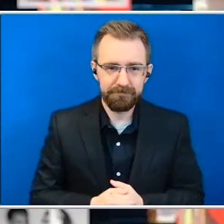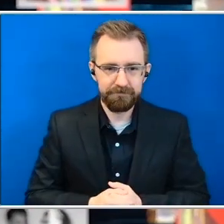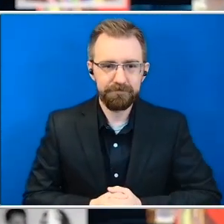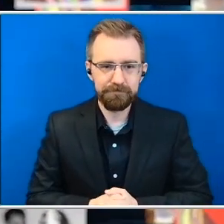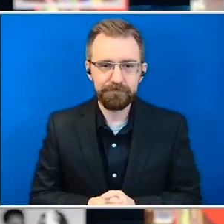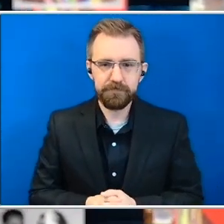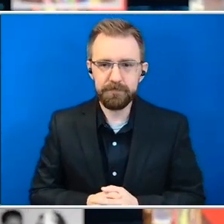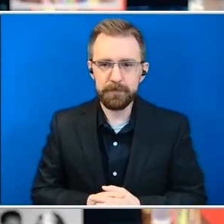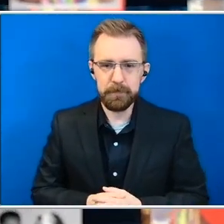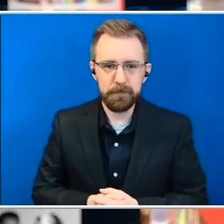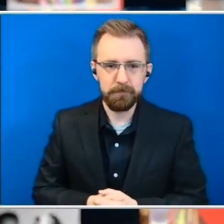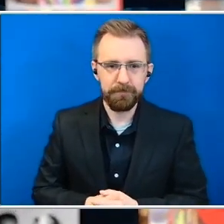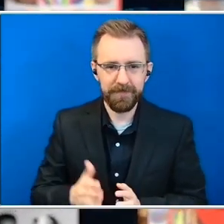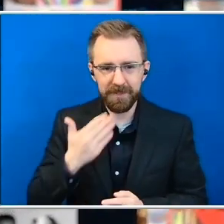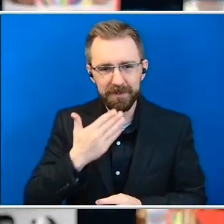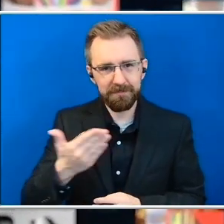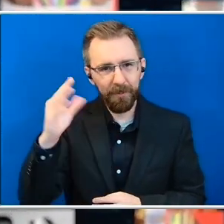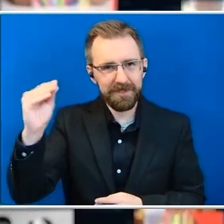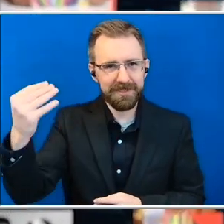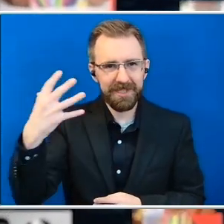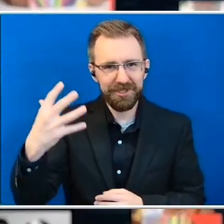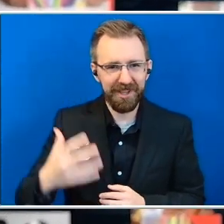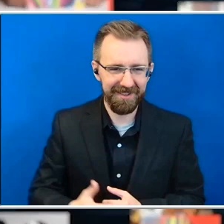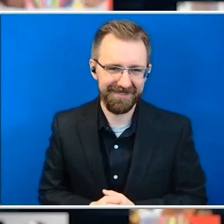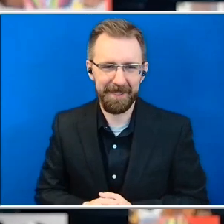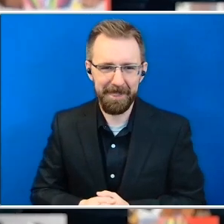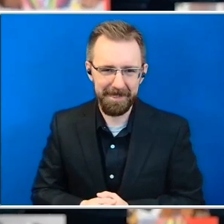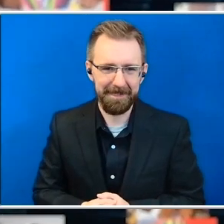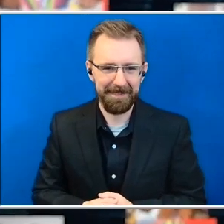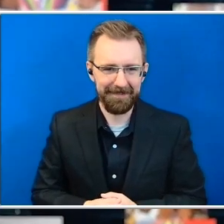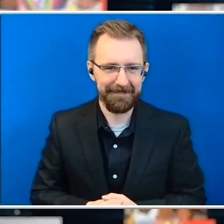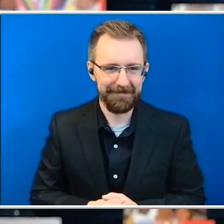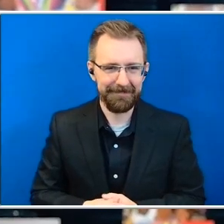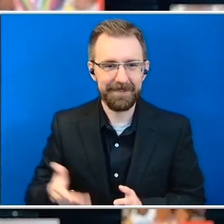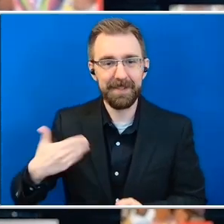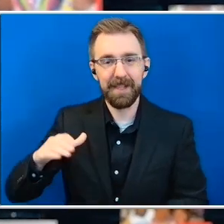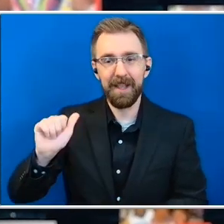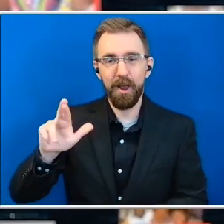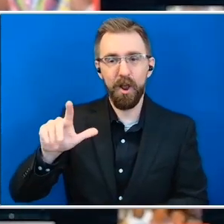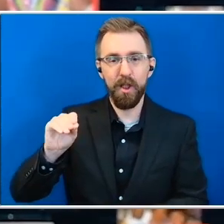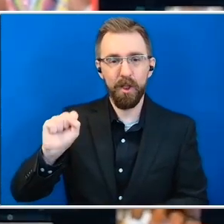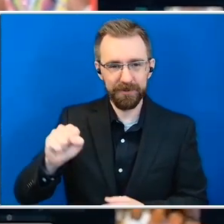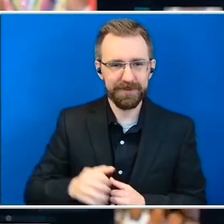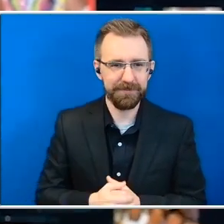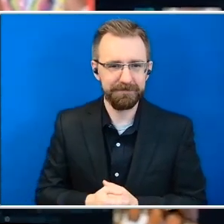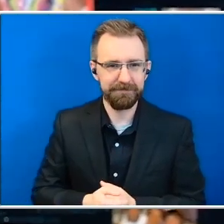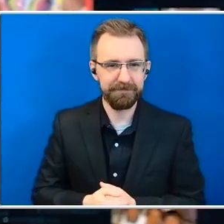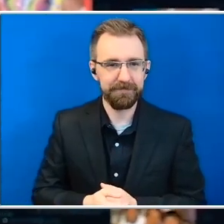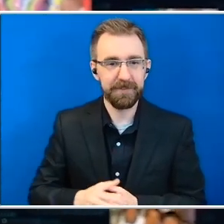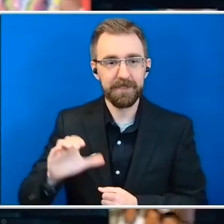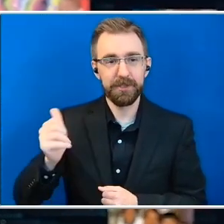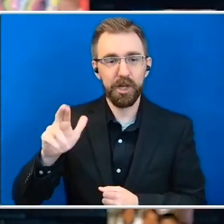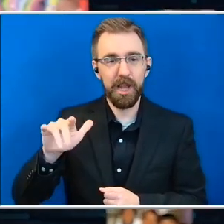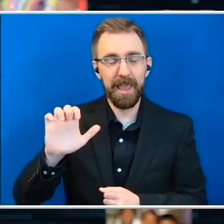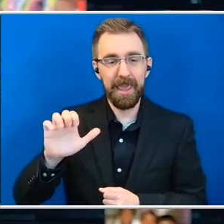Good morning, sunshine. My name's Carlos. Charlie Robot. Charlie!